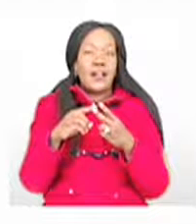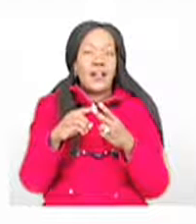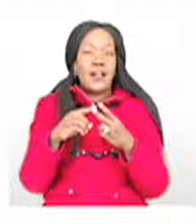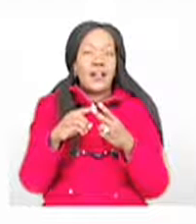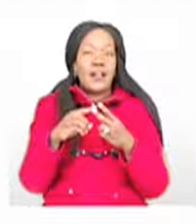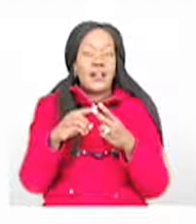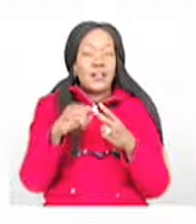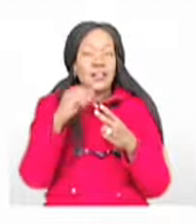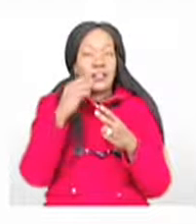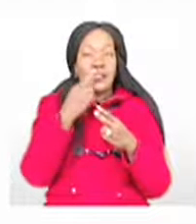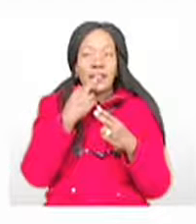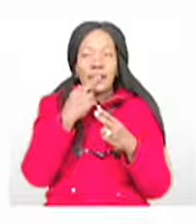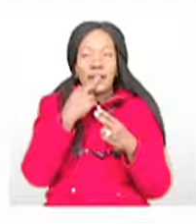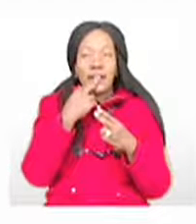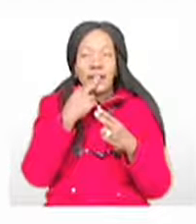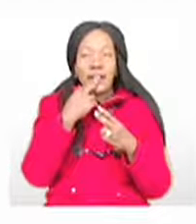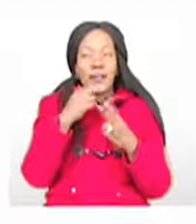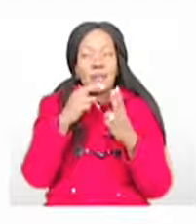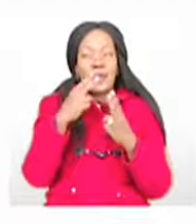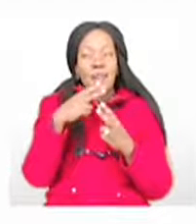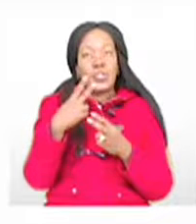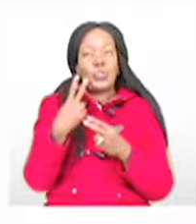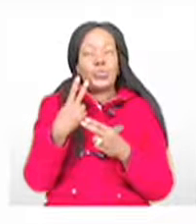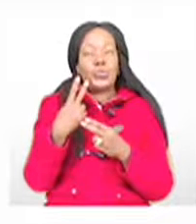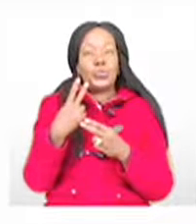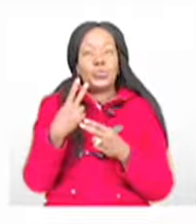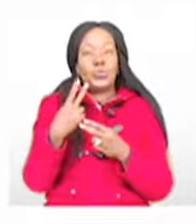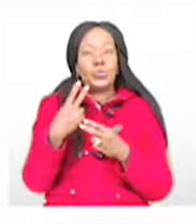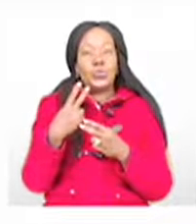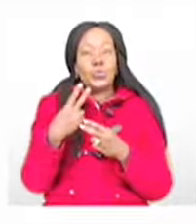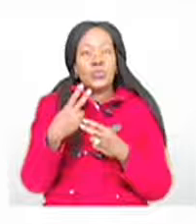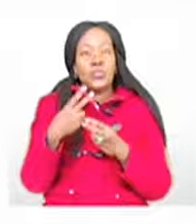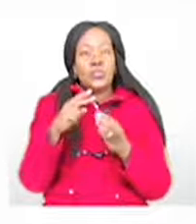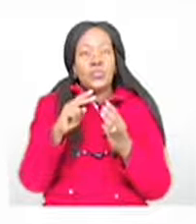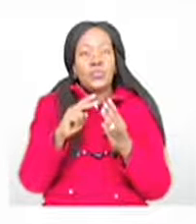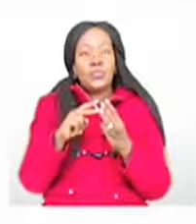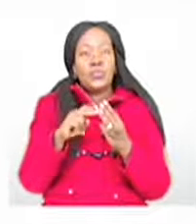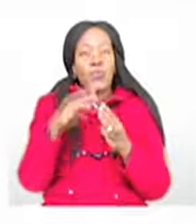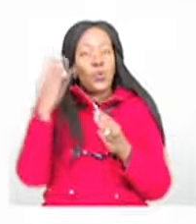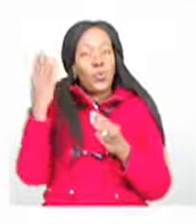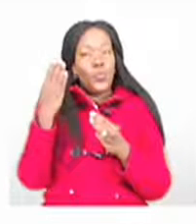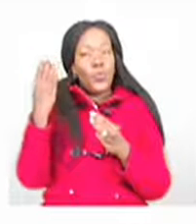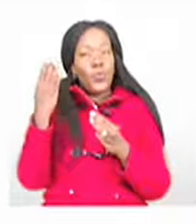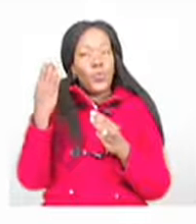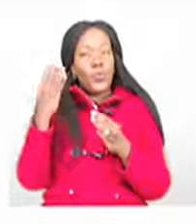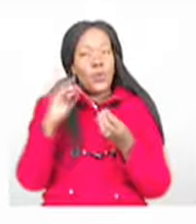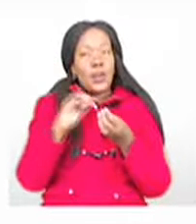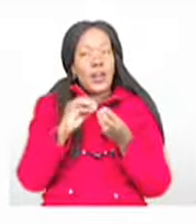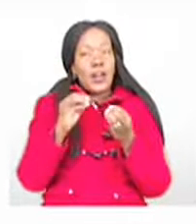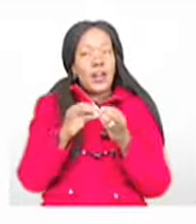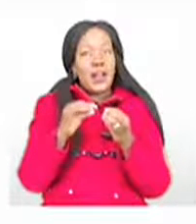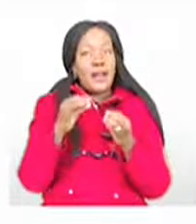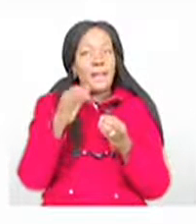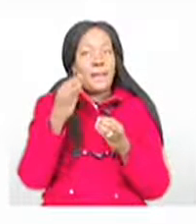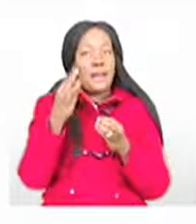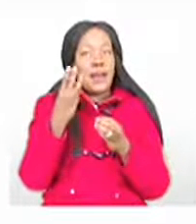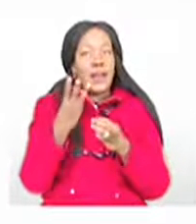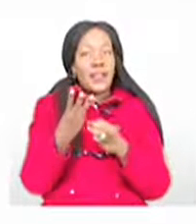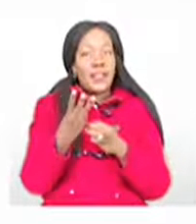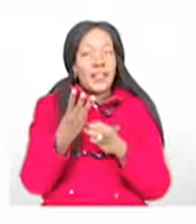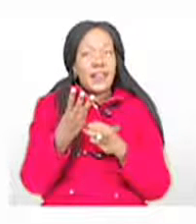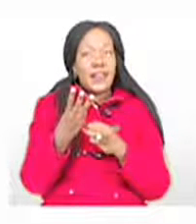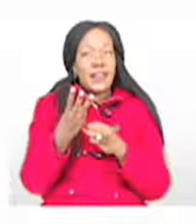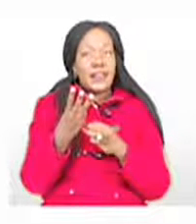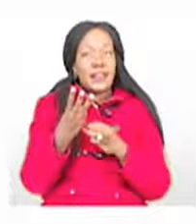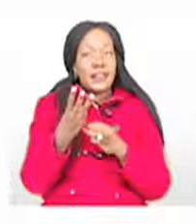for all the numbers twos, color blue for all the